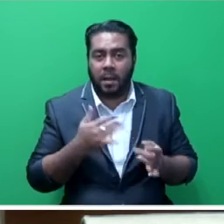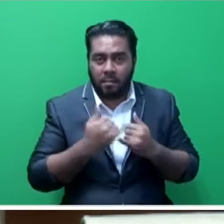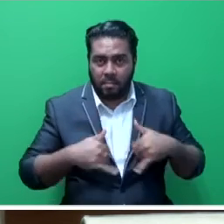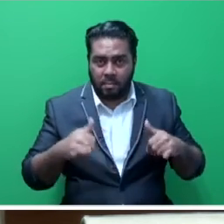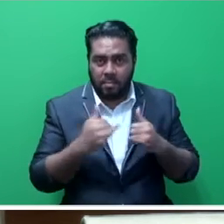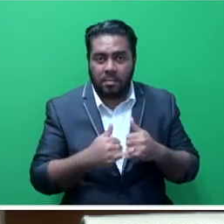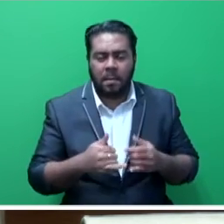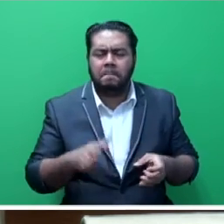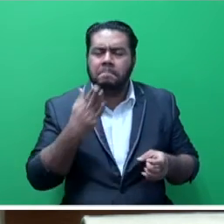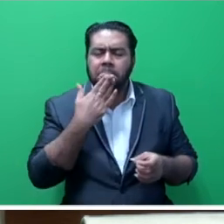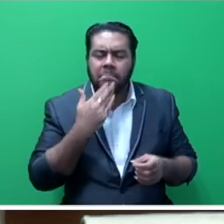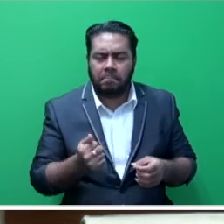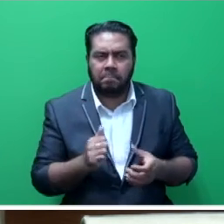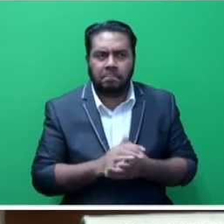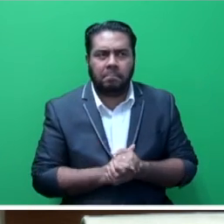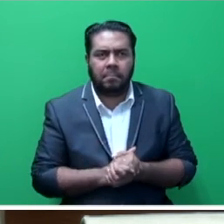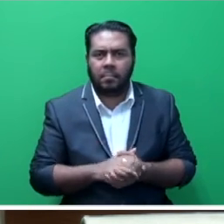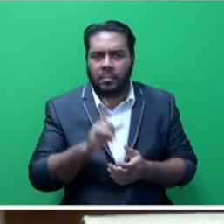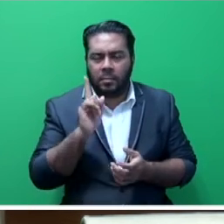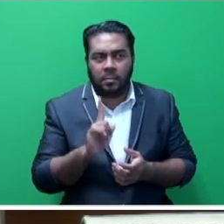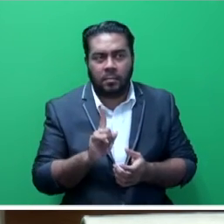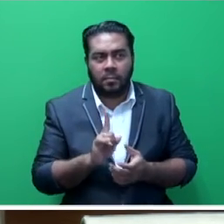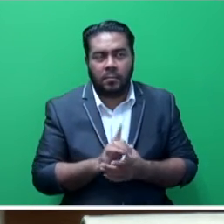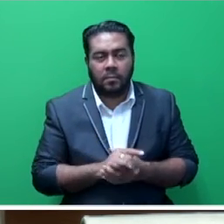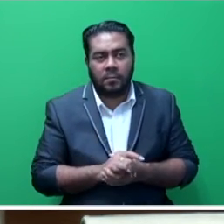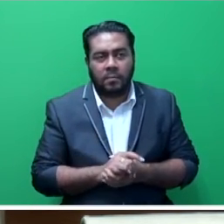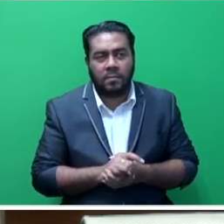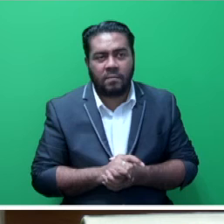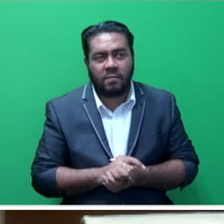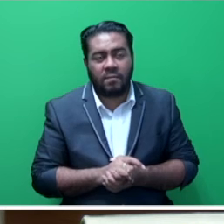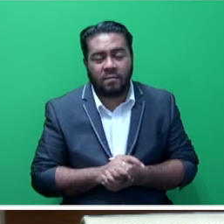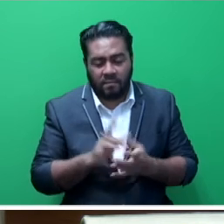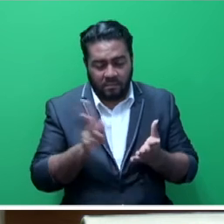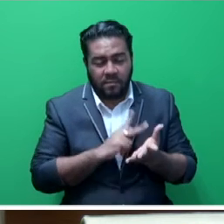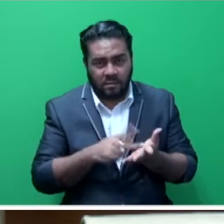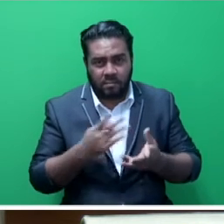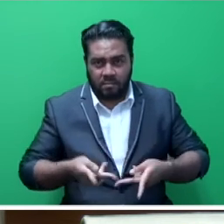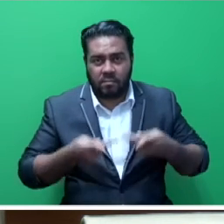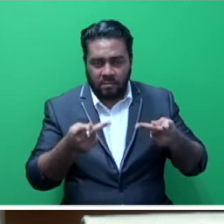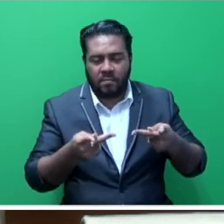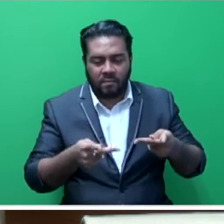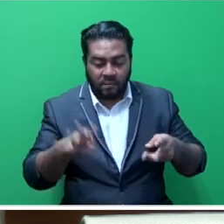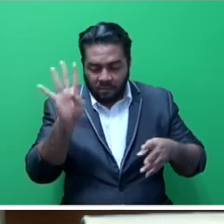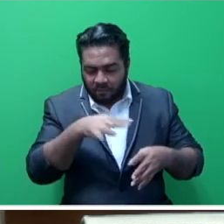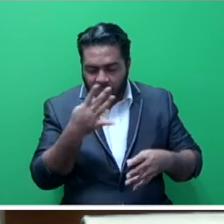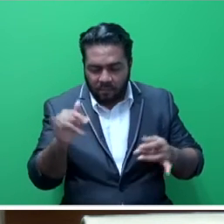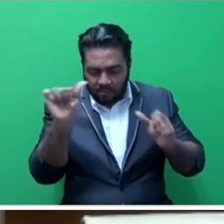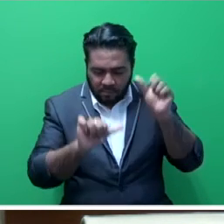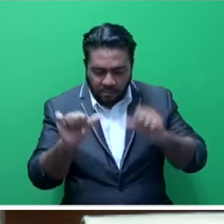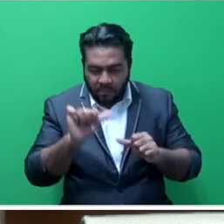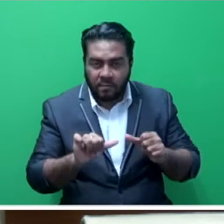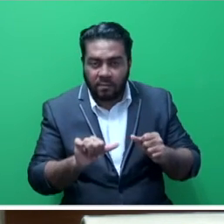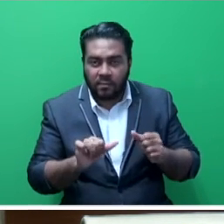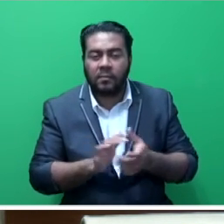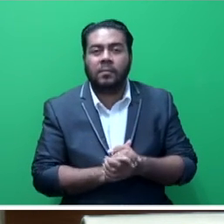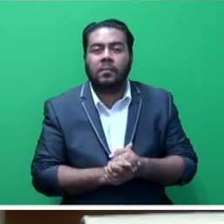please make up just one page of submission, and then from there we'll take it over. Our offices will go and do the scoping, do